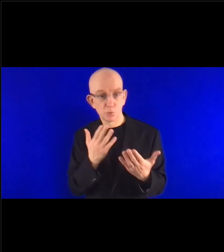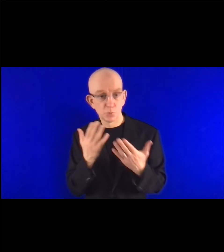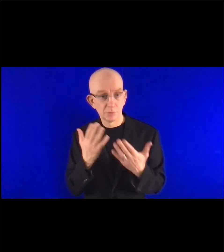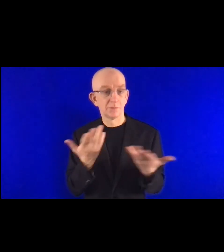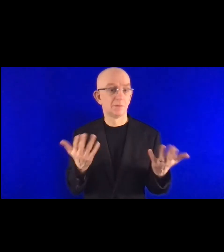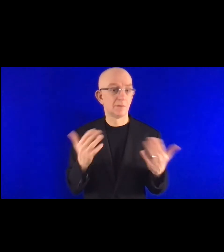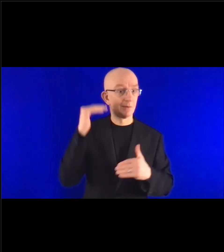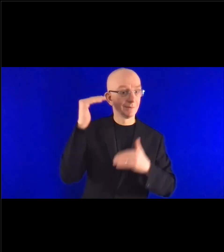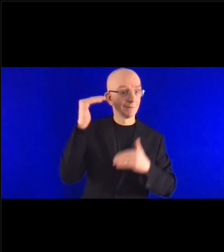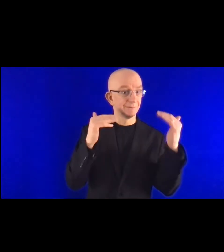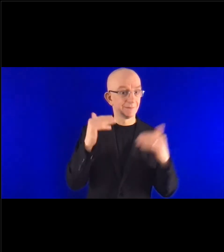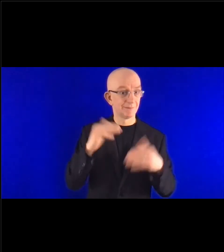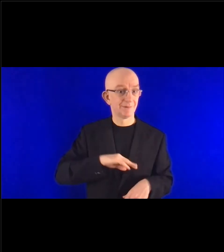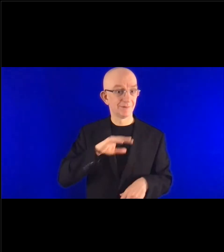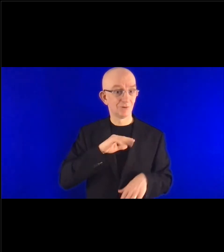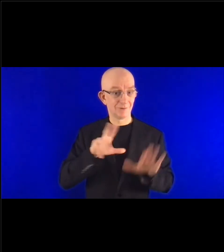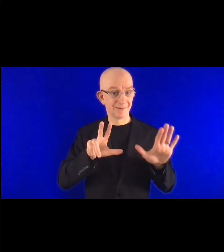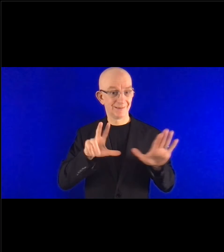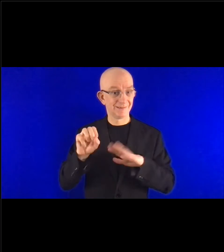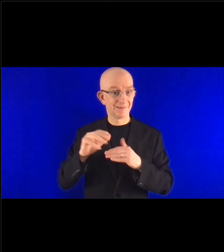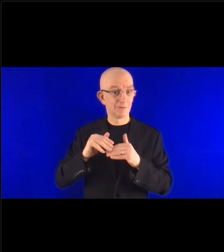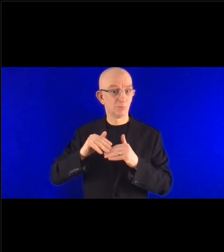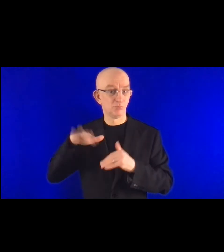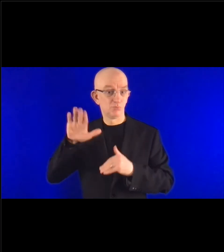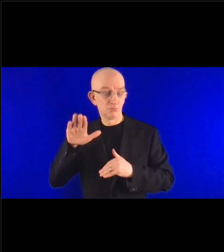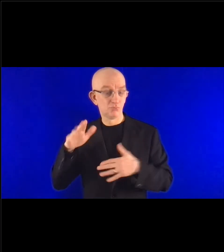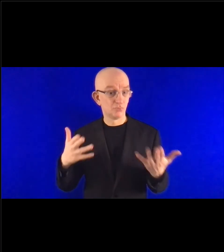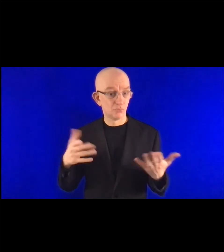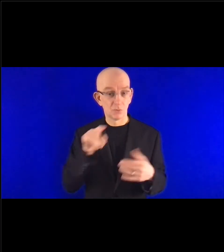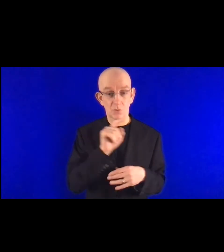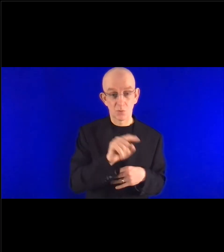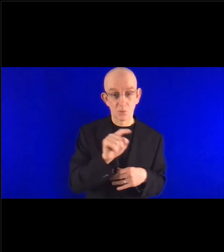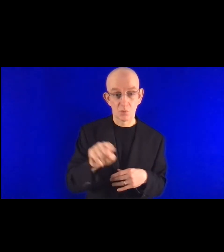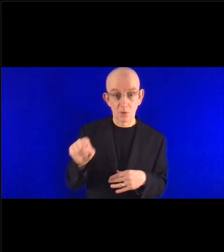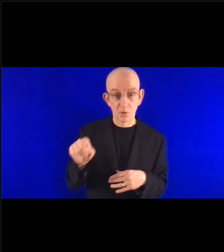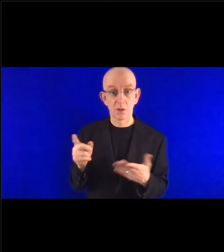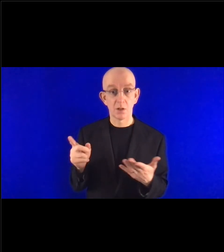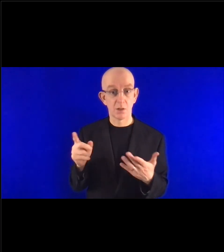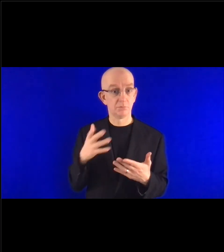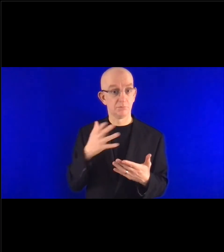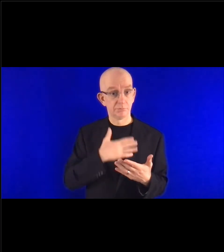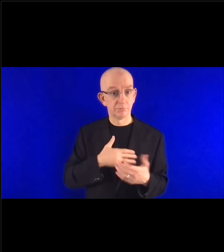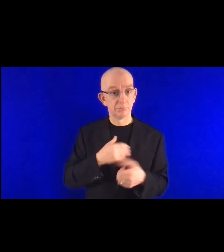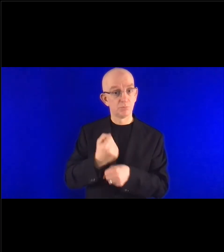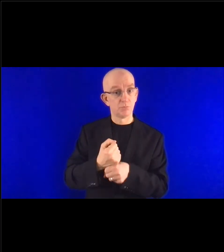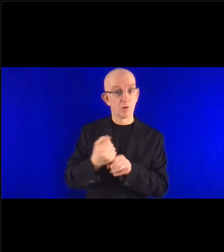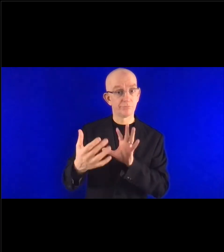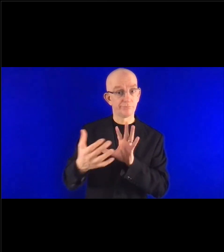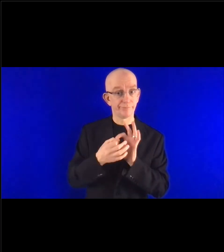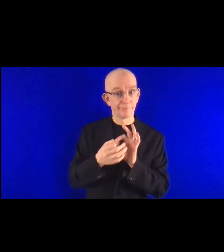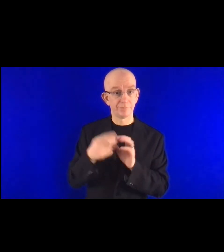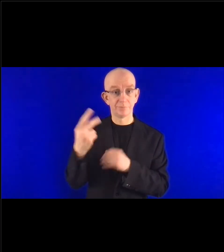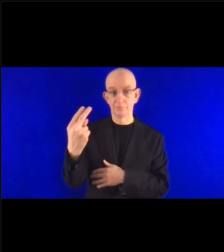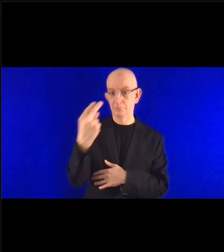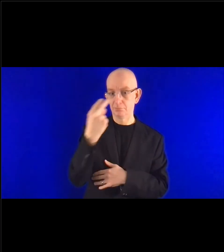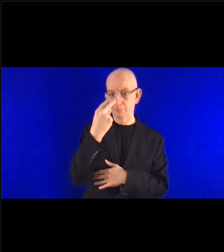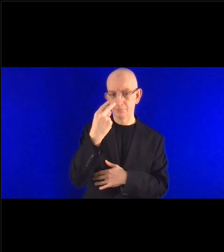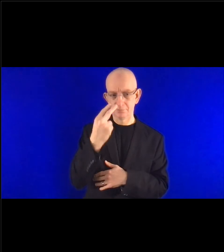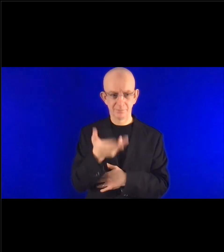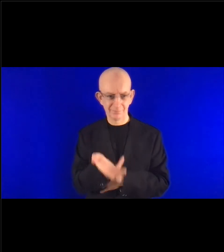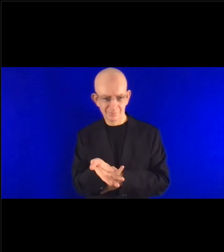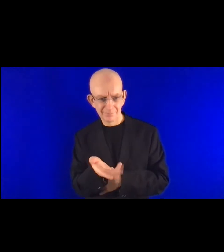tell me, "You are so young. Why aren't you taking advantage of your life?" I want to be able to open my door